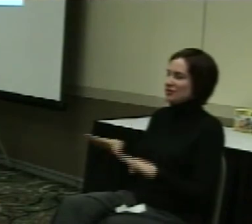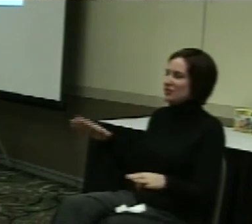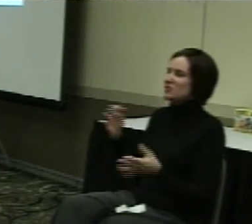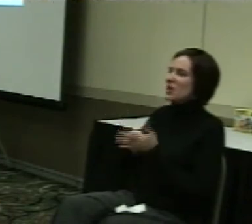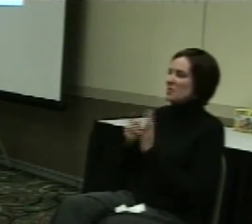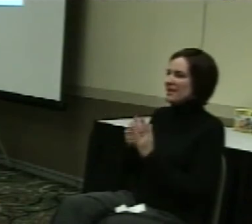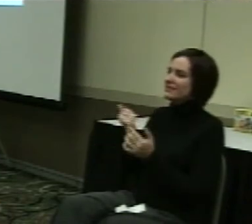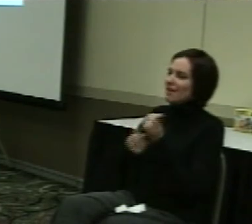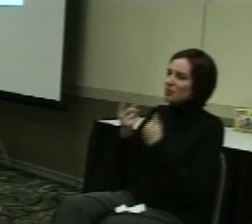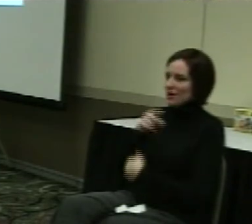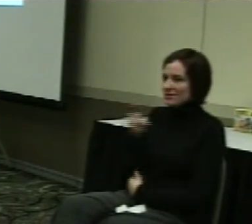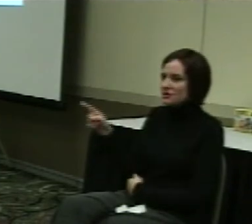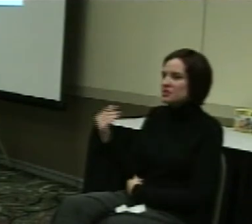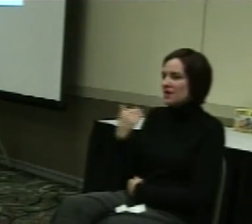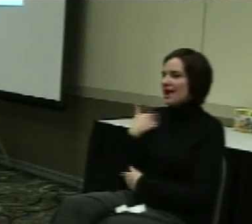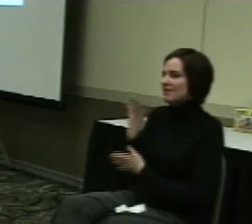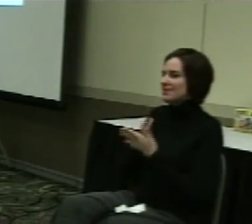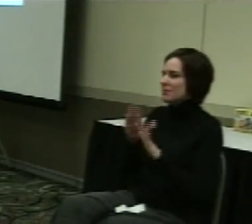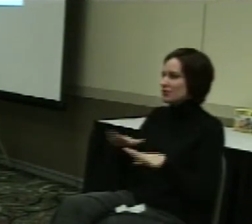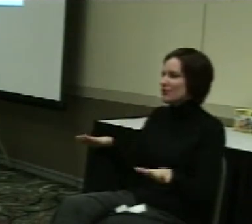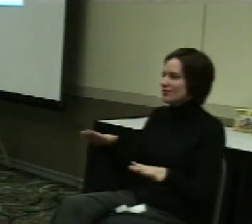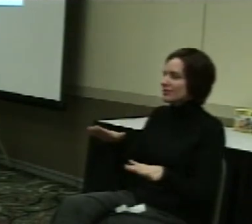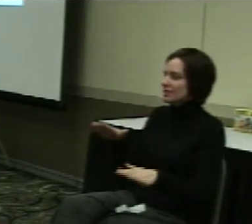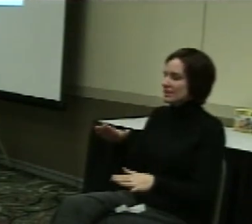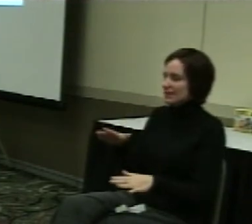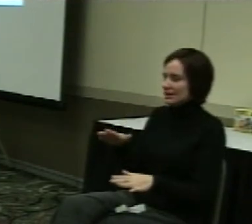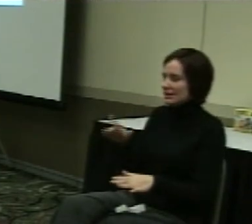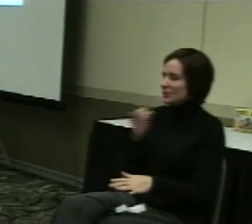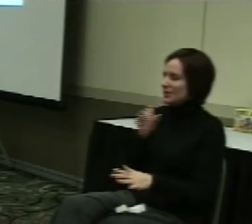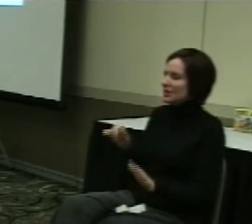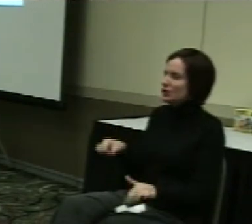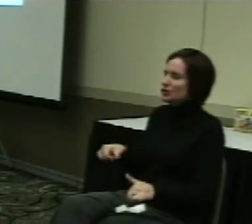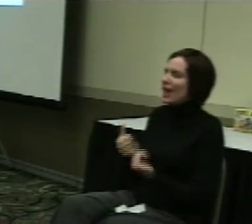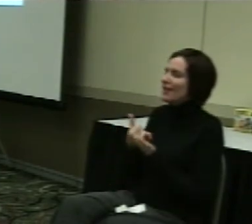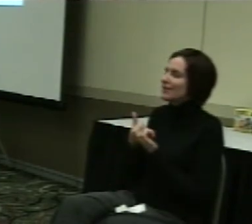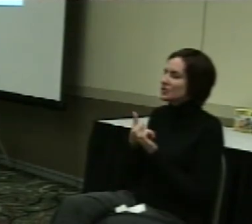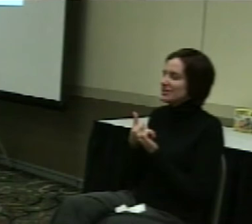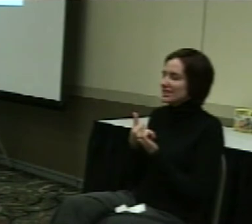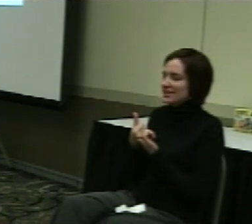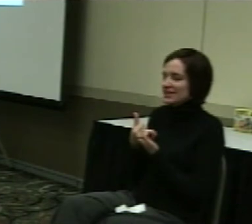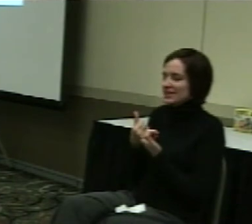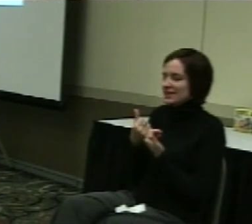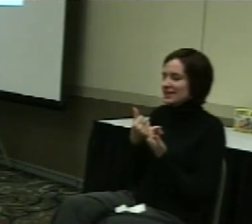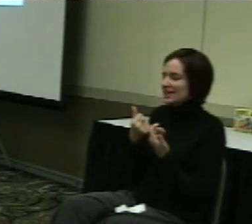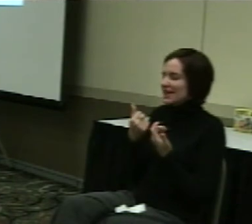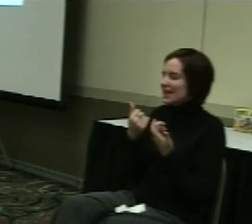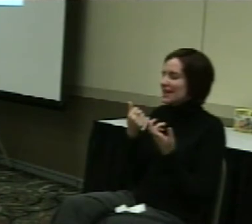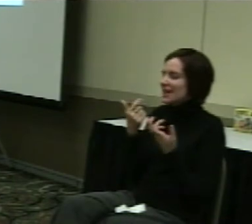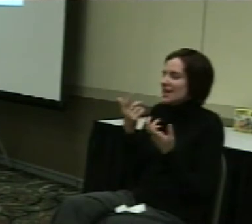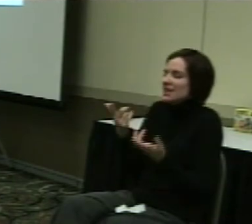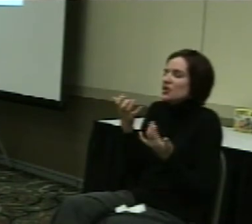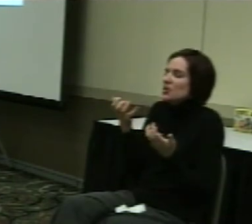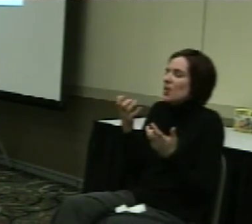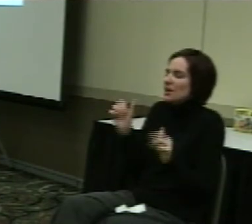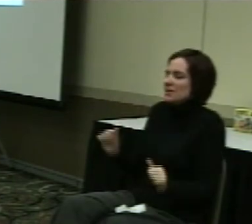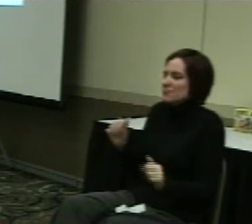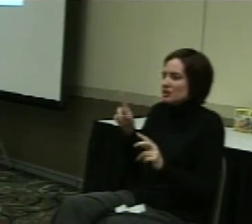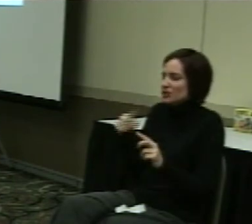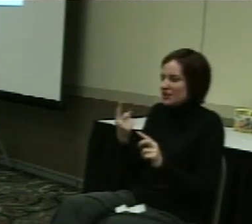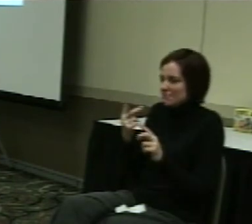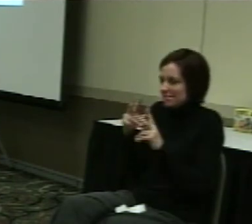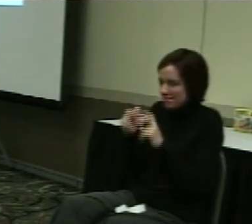you have children, more than likely, that you wish you could really puzzle down and really get a handle